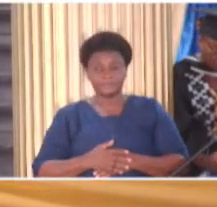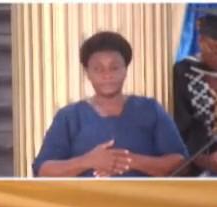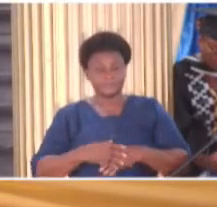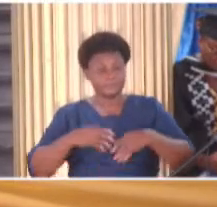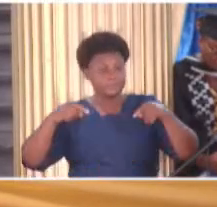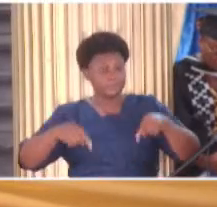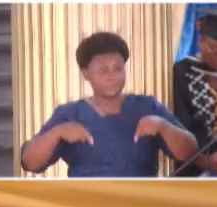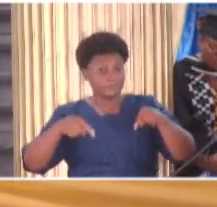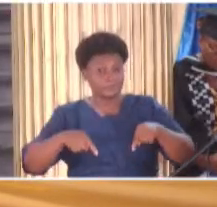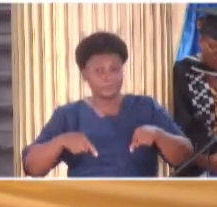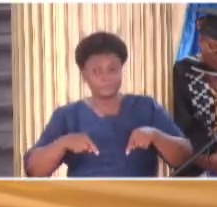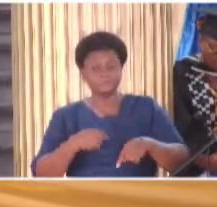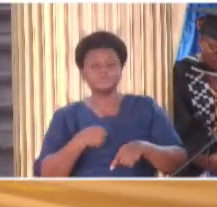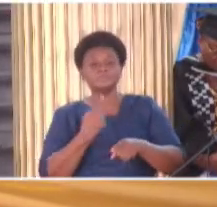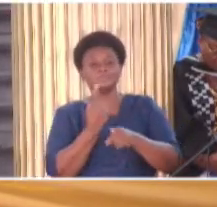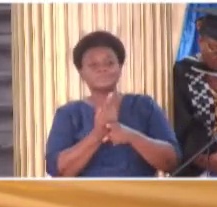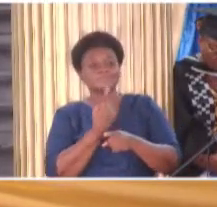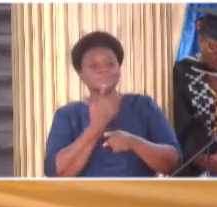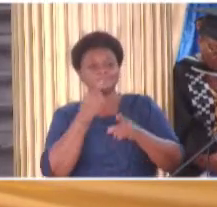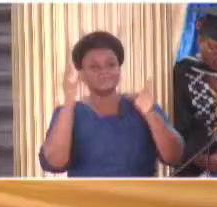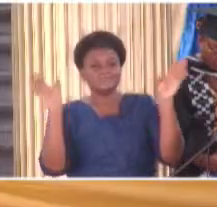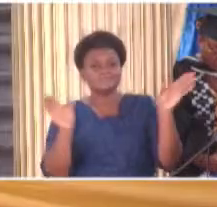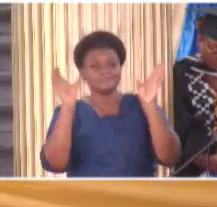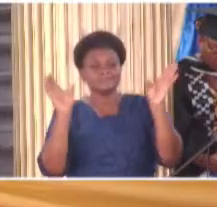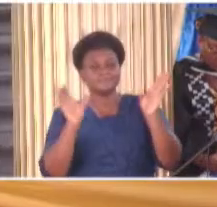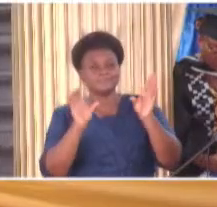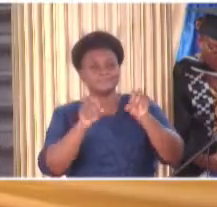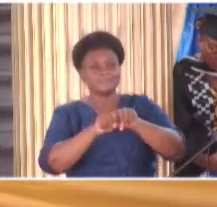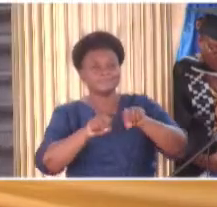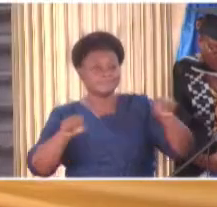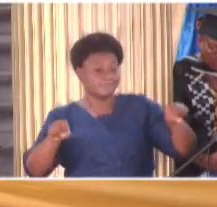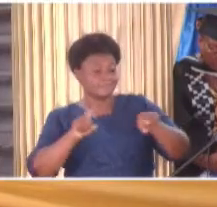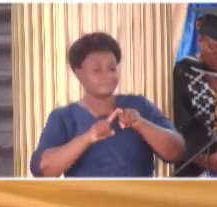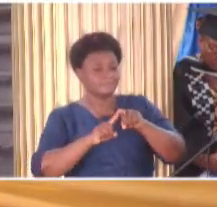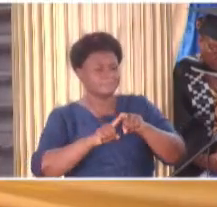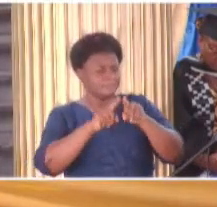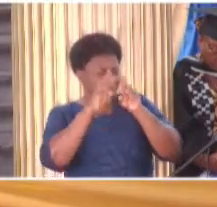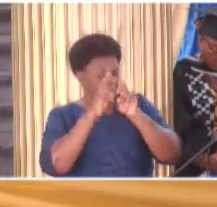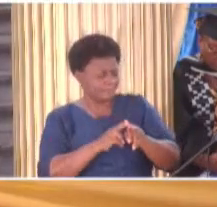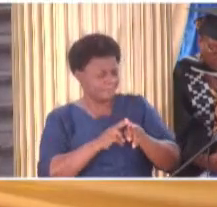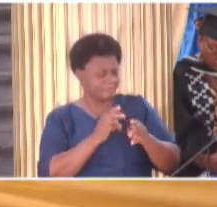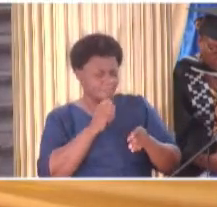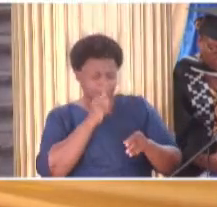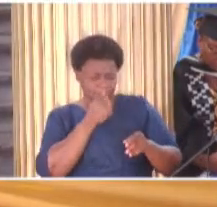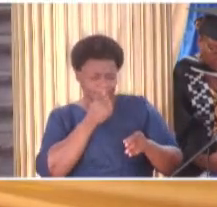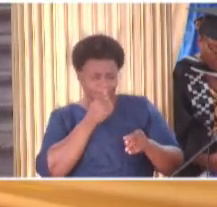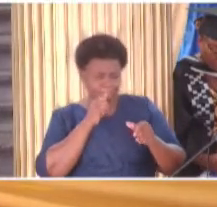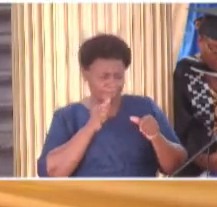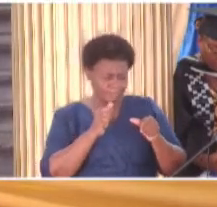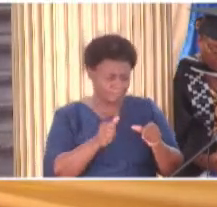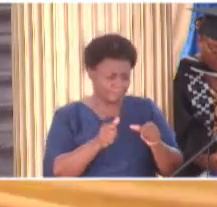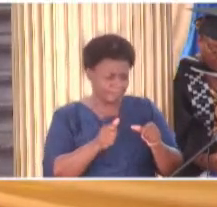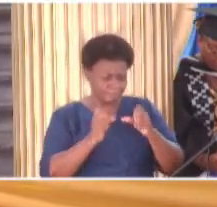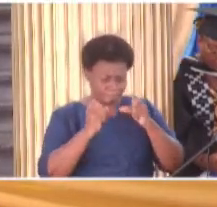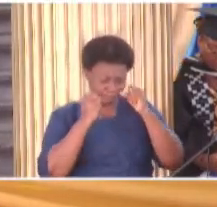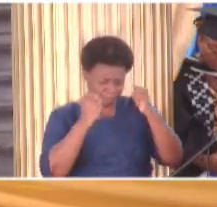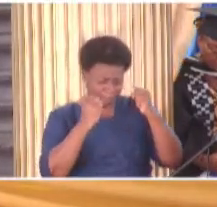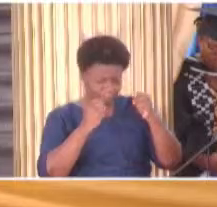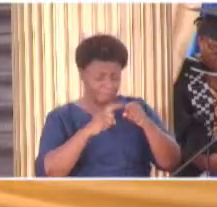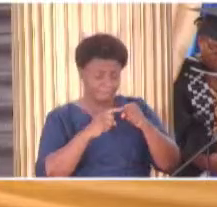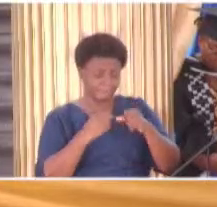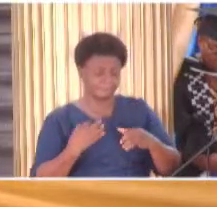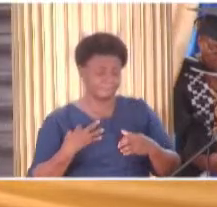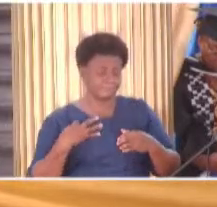Today we gather not just to celebrate a degree, but to honor years of perseverance, resilience, and